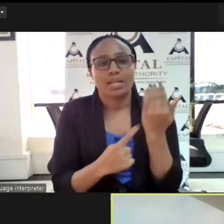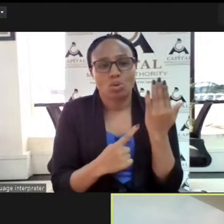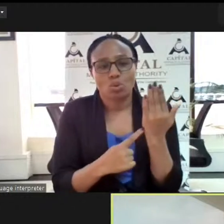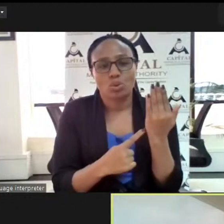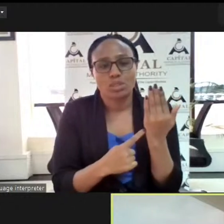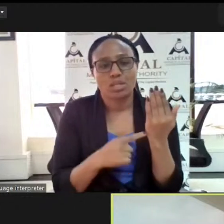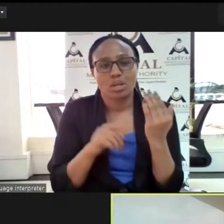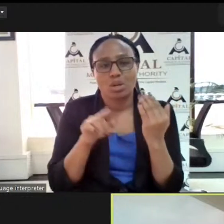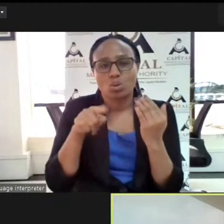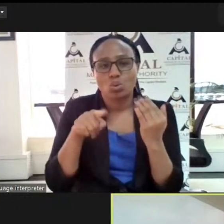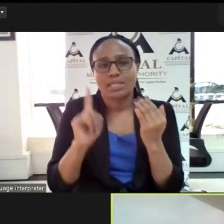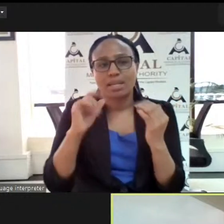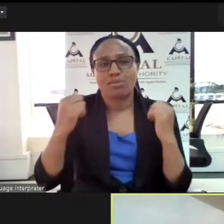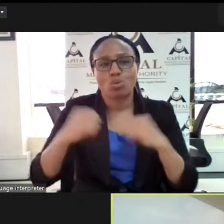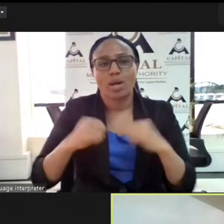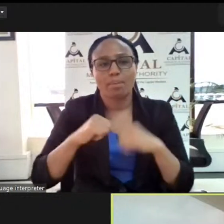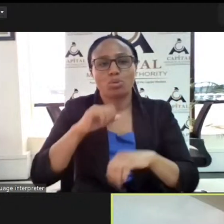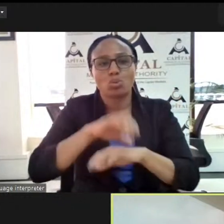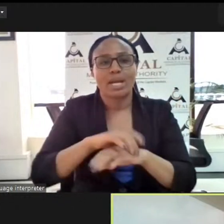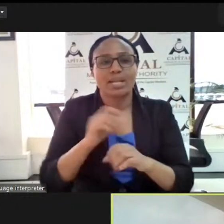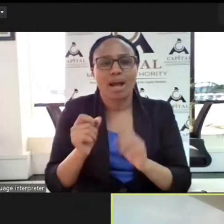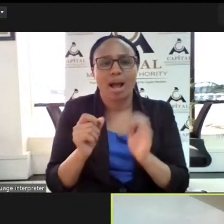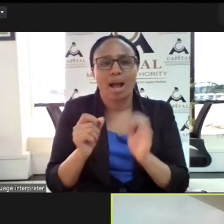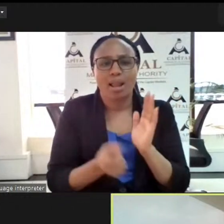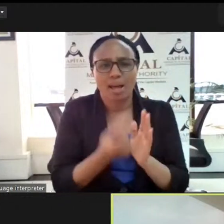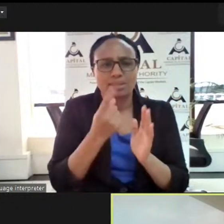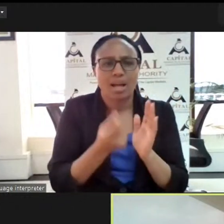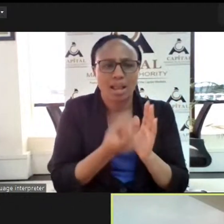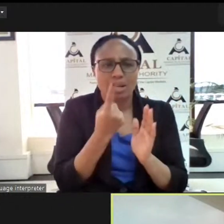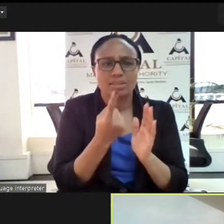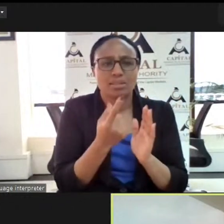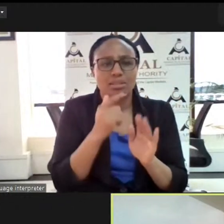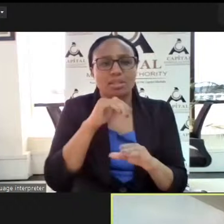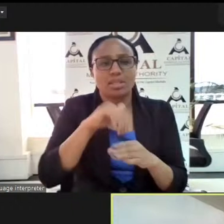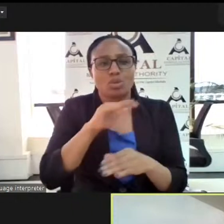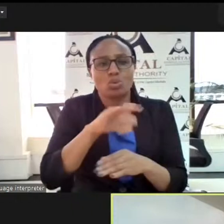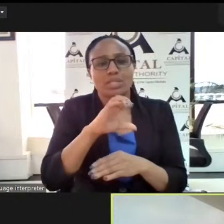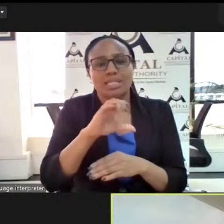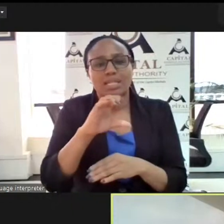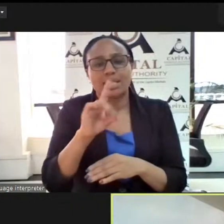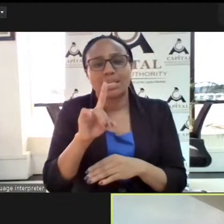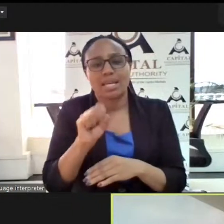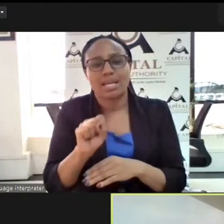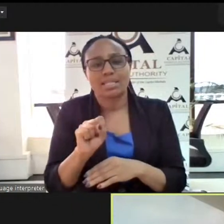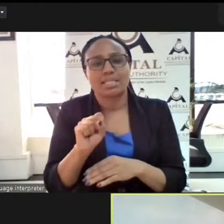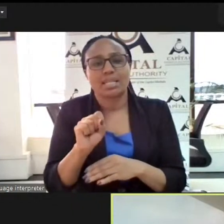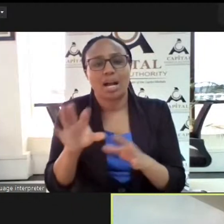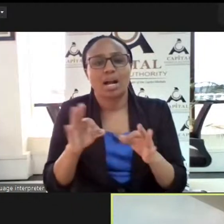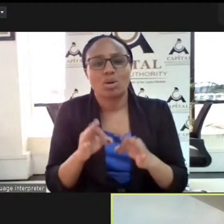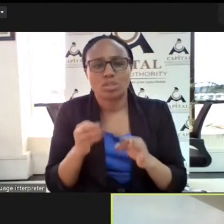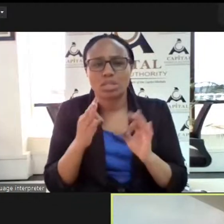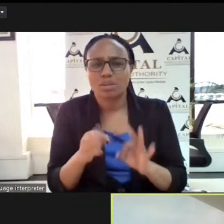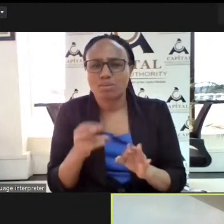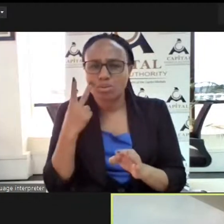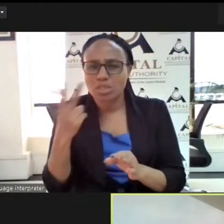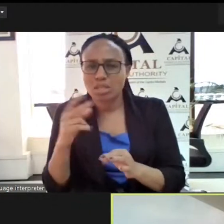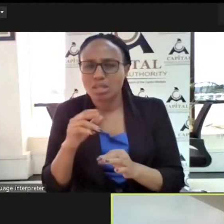you're able to get alerts on your CDS account, so that if you feel that there's been any unauthorized